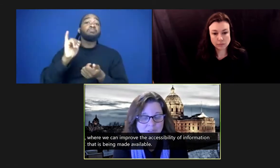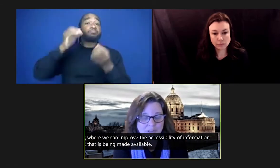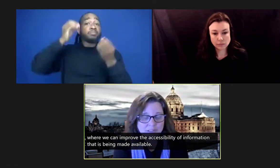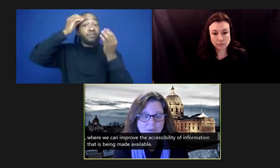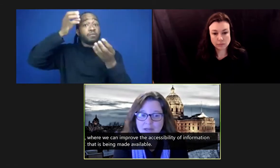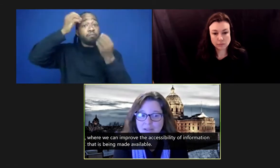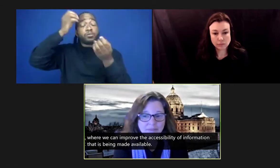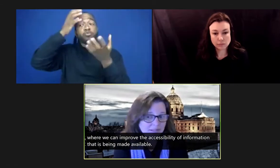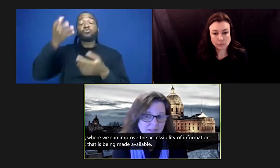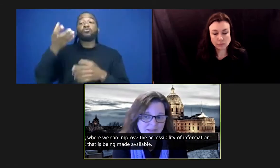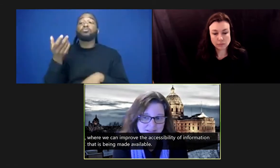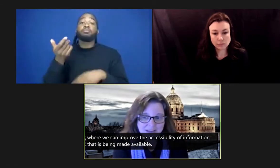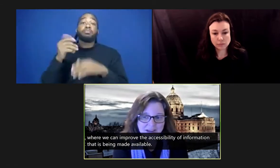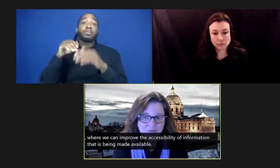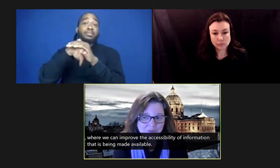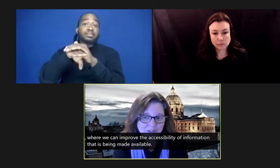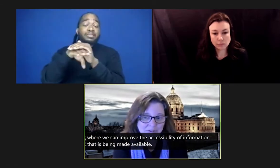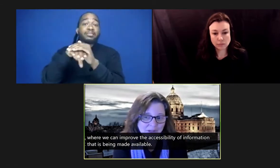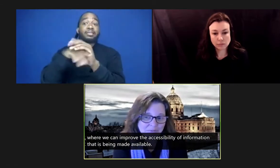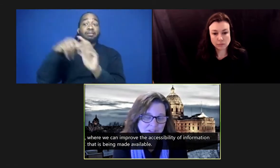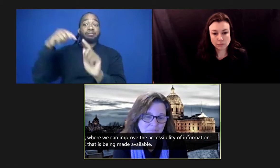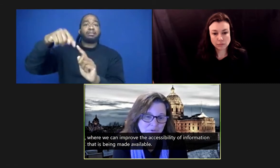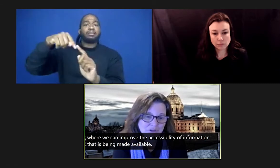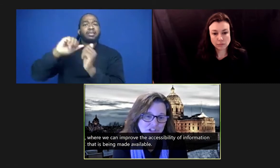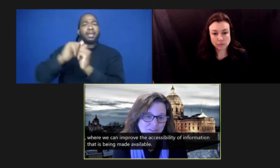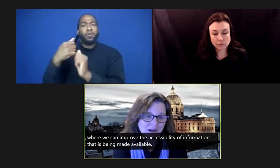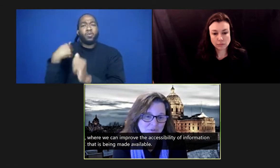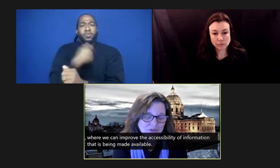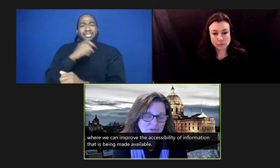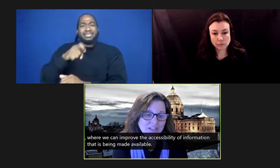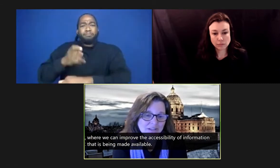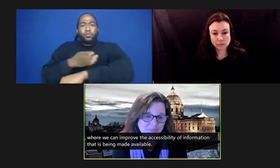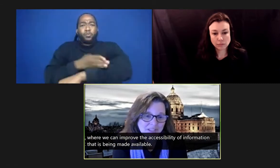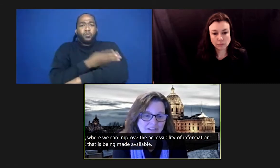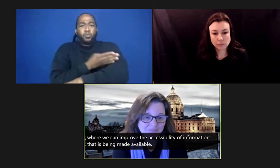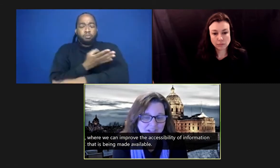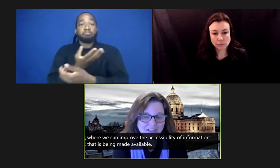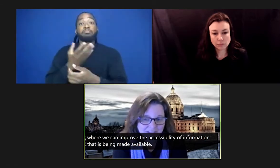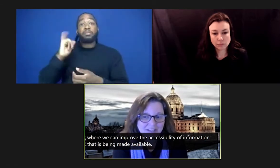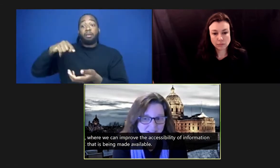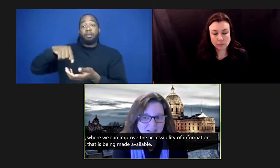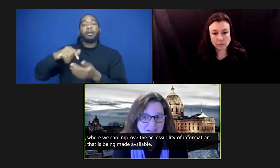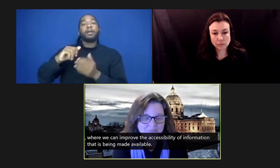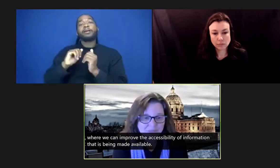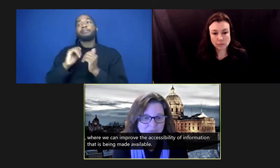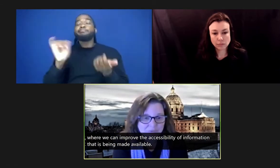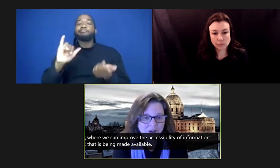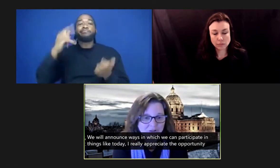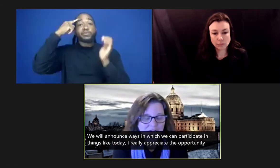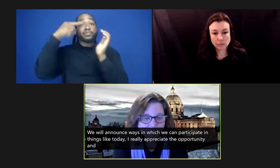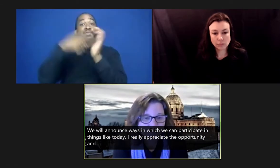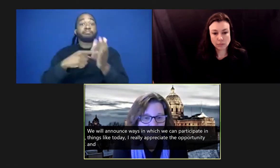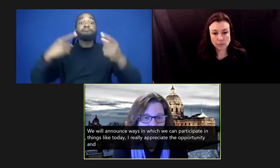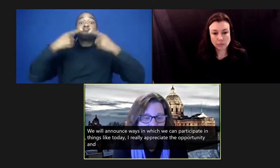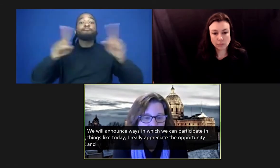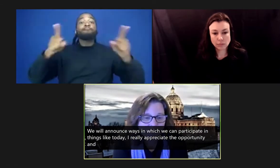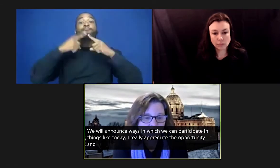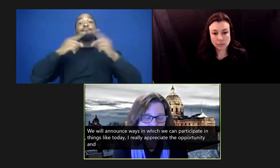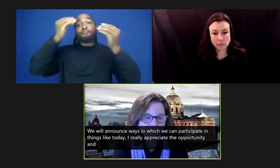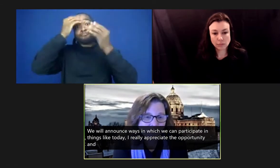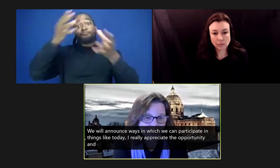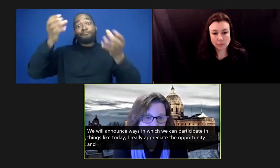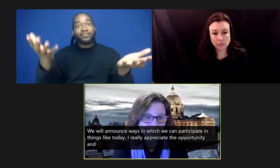can participate in things like today. I really appreciate the opportunity and being invited to meet with all of you